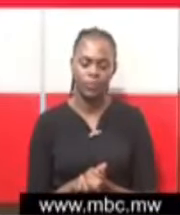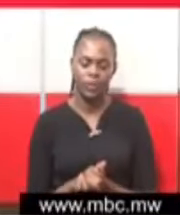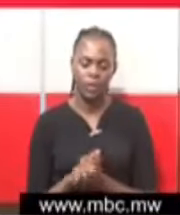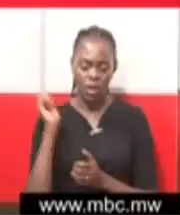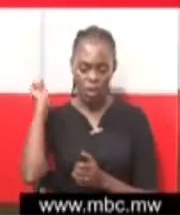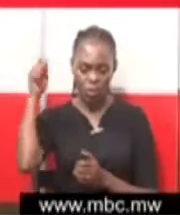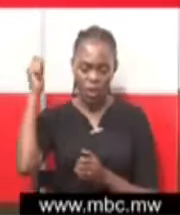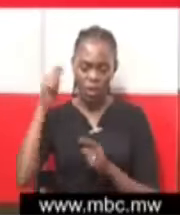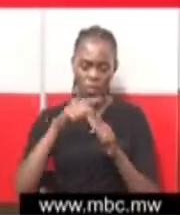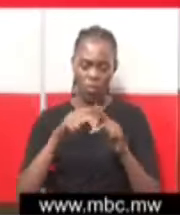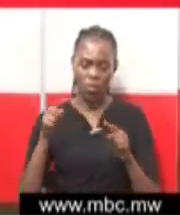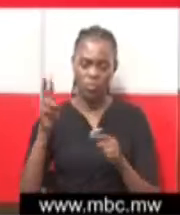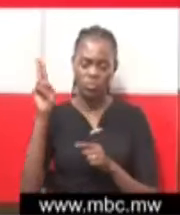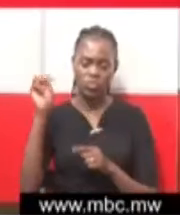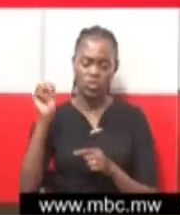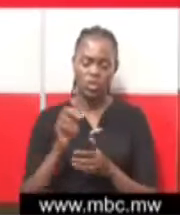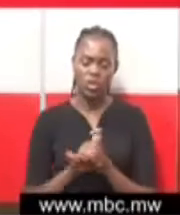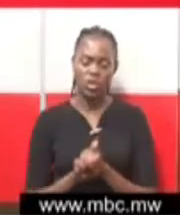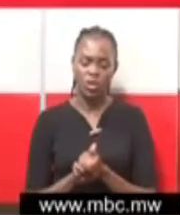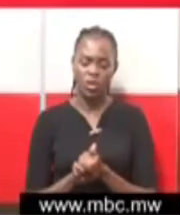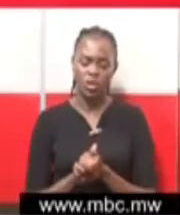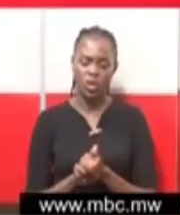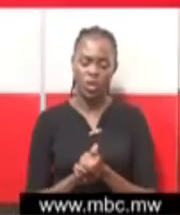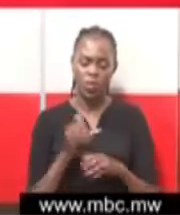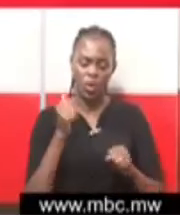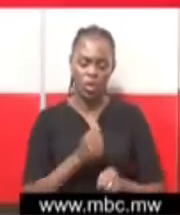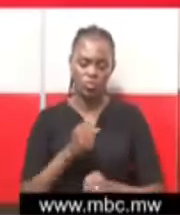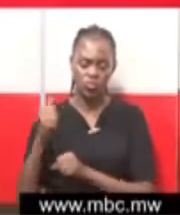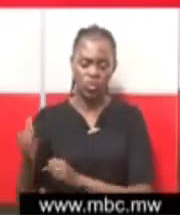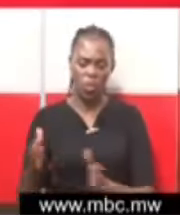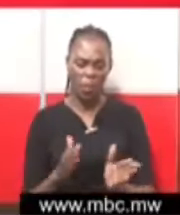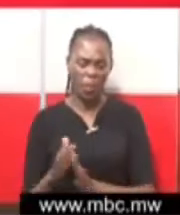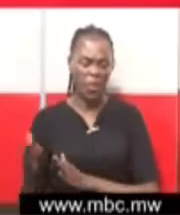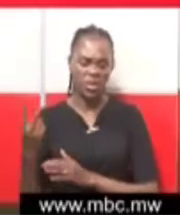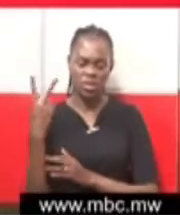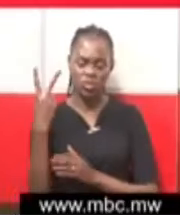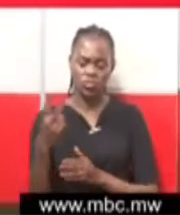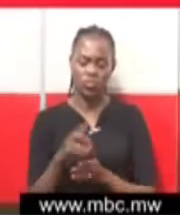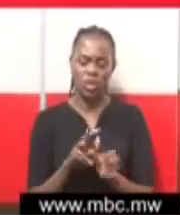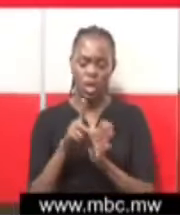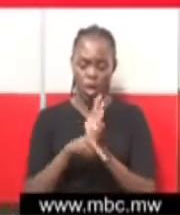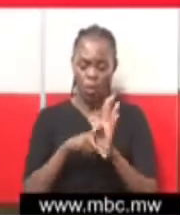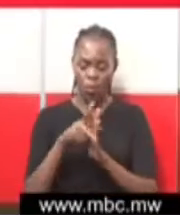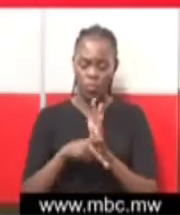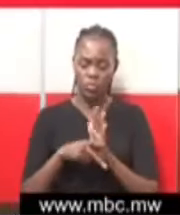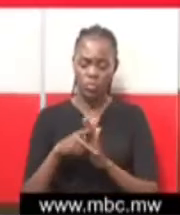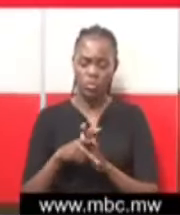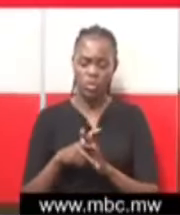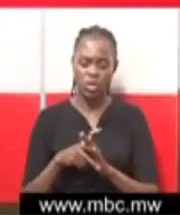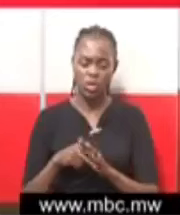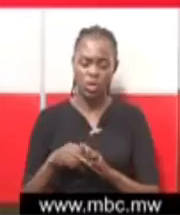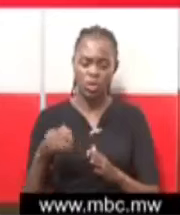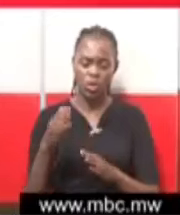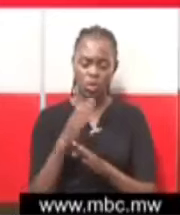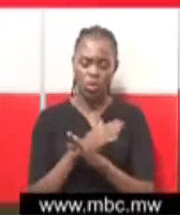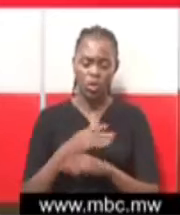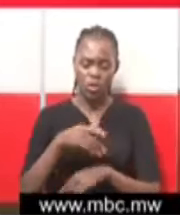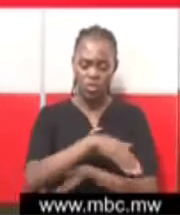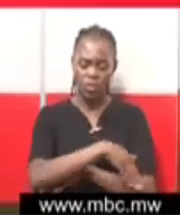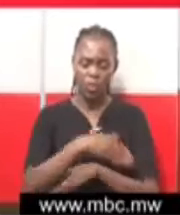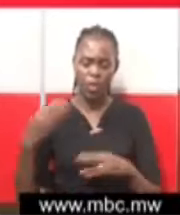Malawi and the United Nations office in the country have launched the second phase of a peace-building project for border districts aimed at resolving